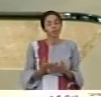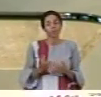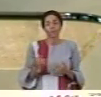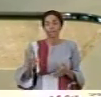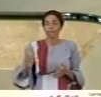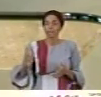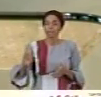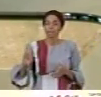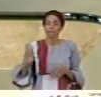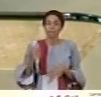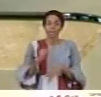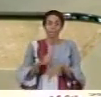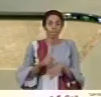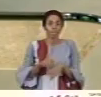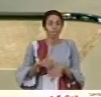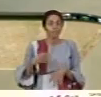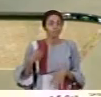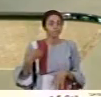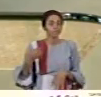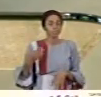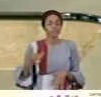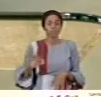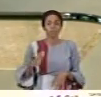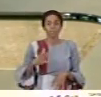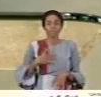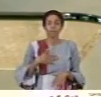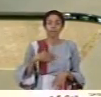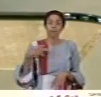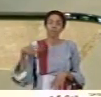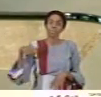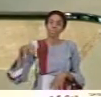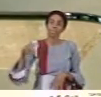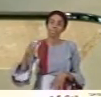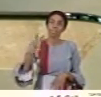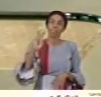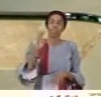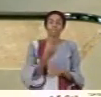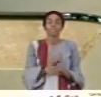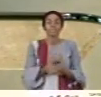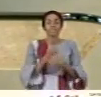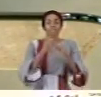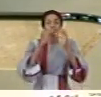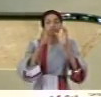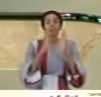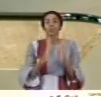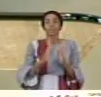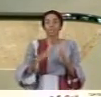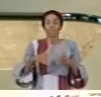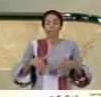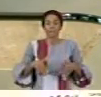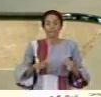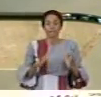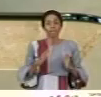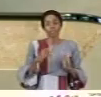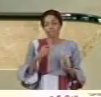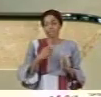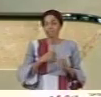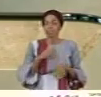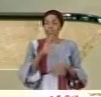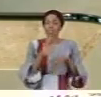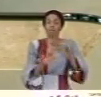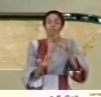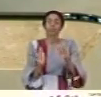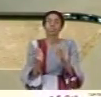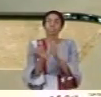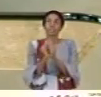thee, all along my pilgrim's journey, Savior, let